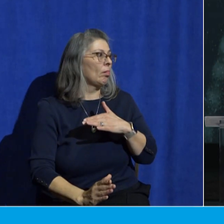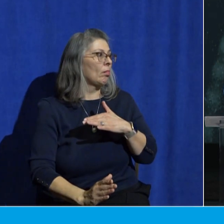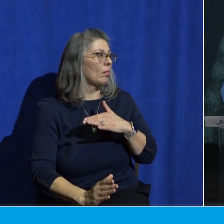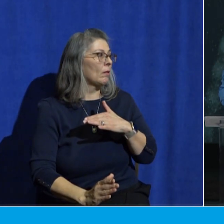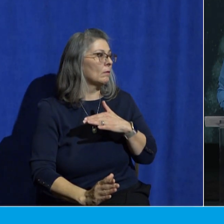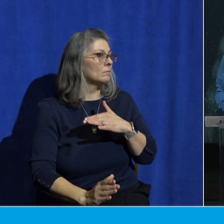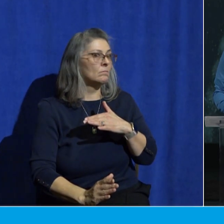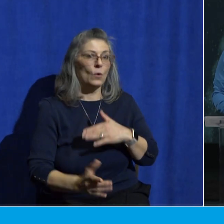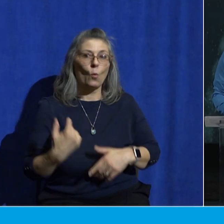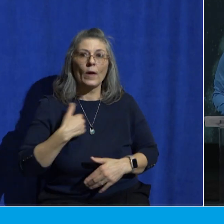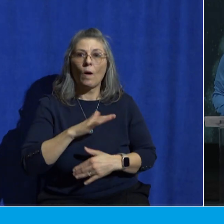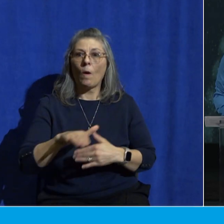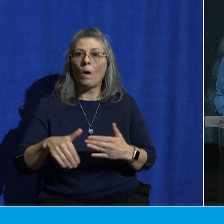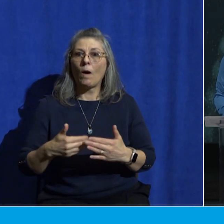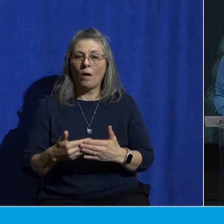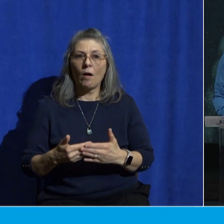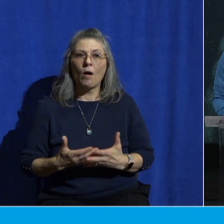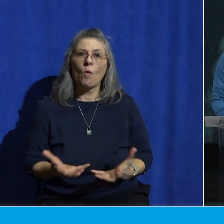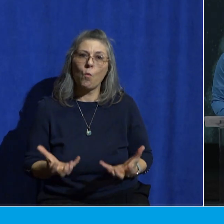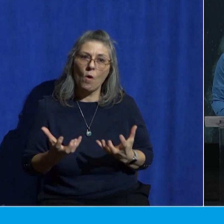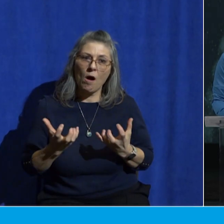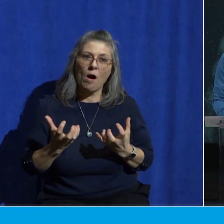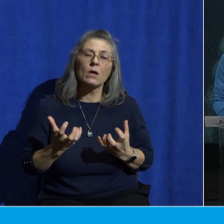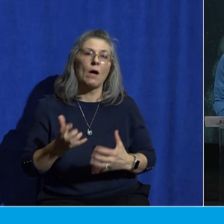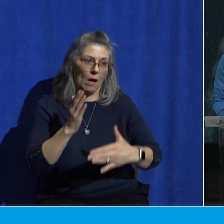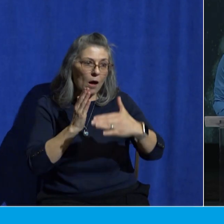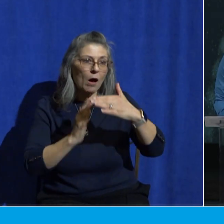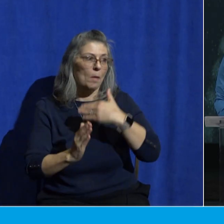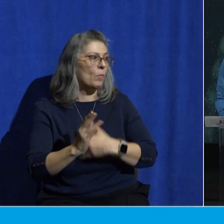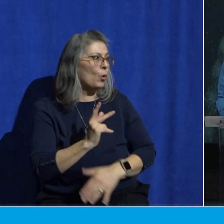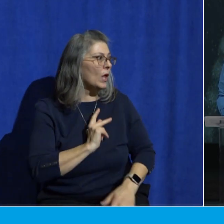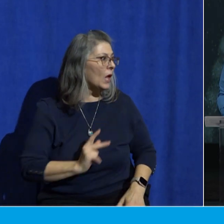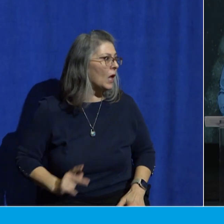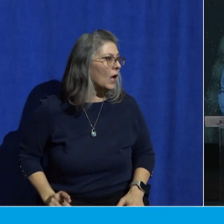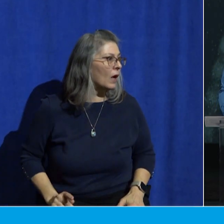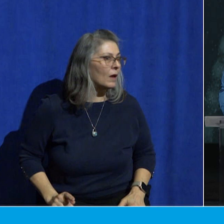Mm-hmm. Don't we all long for a humble king?